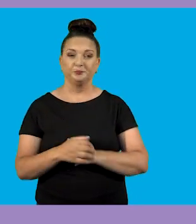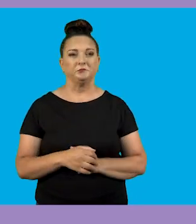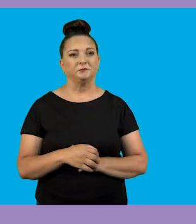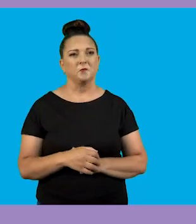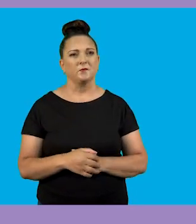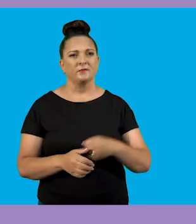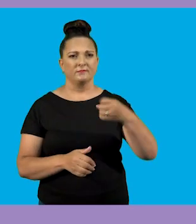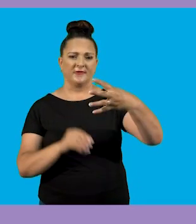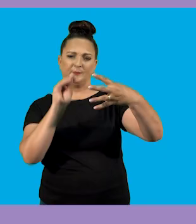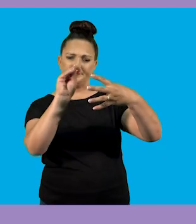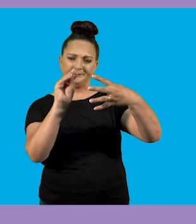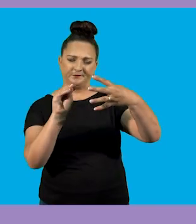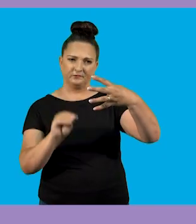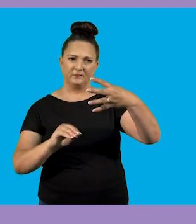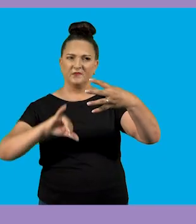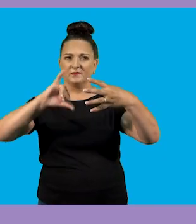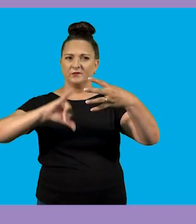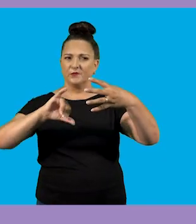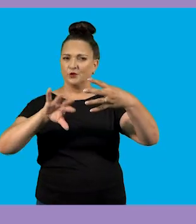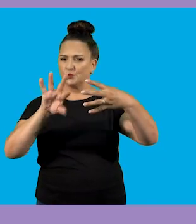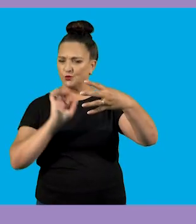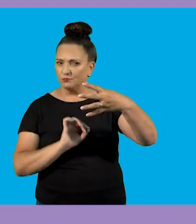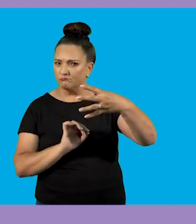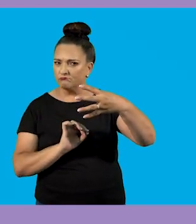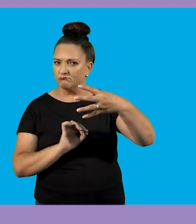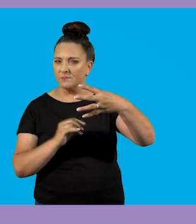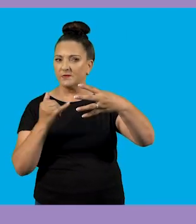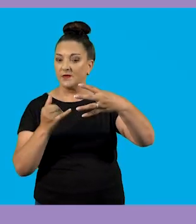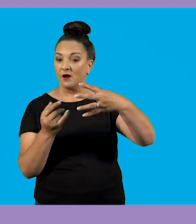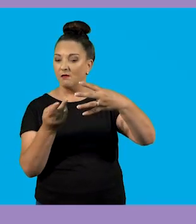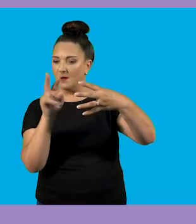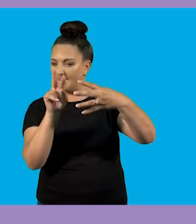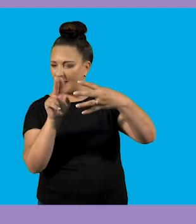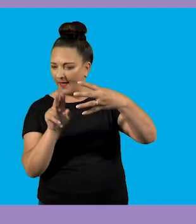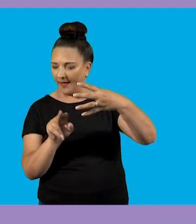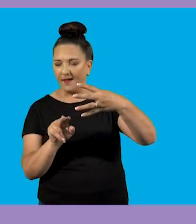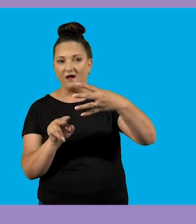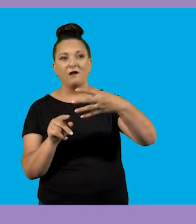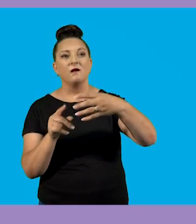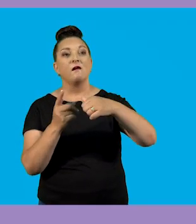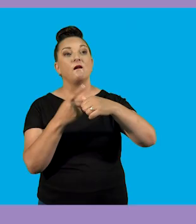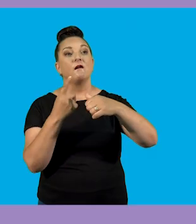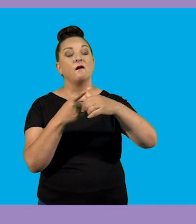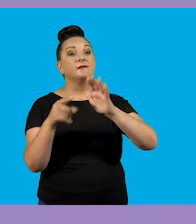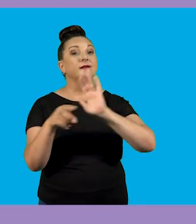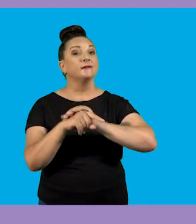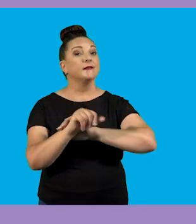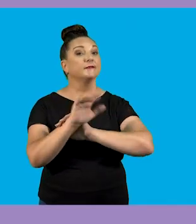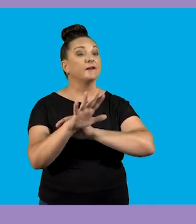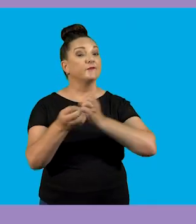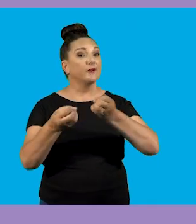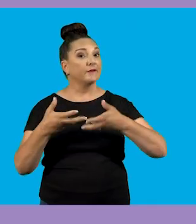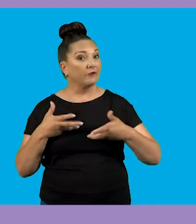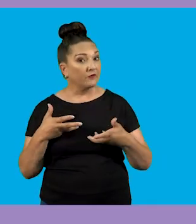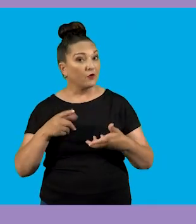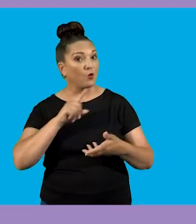negative 2. So how are we going to solve that? We are going to look for the pair that gives us a negative